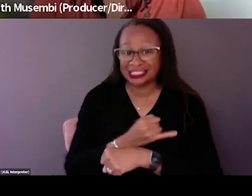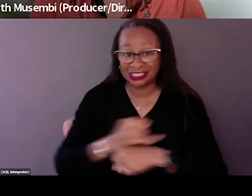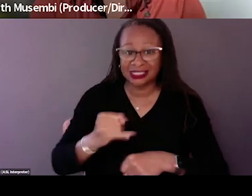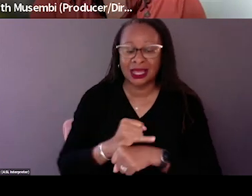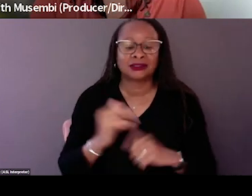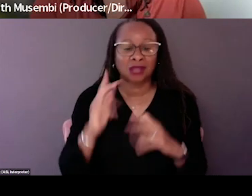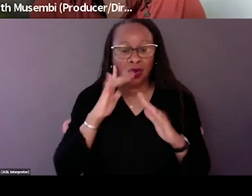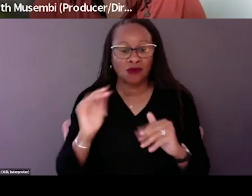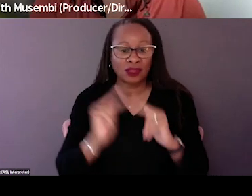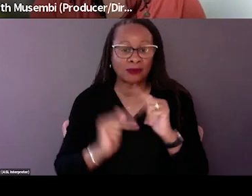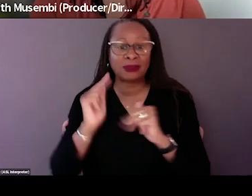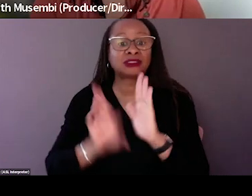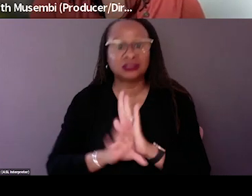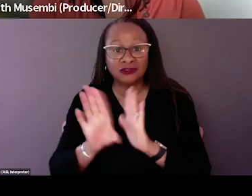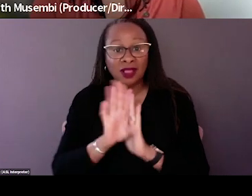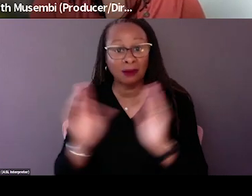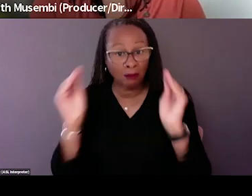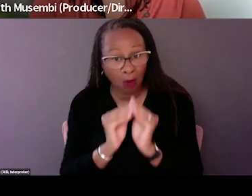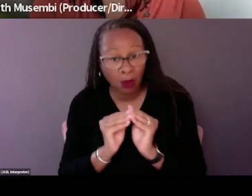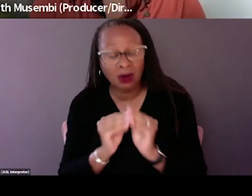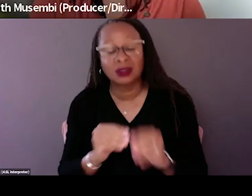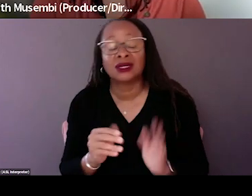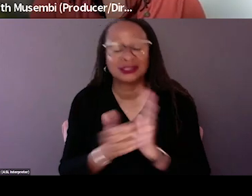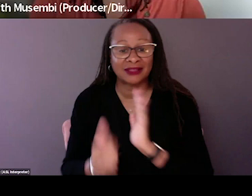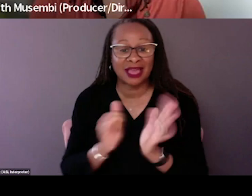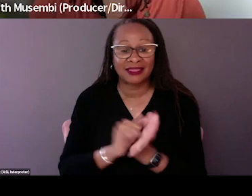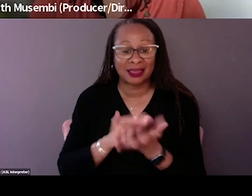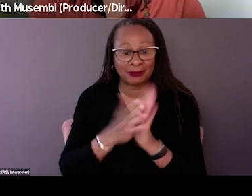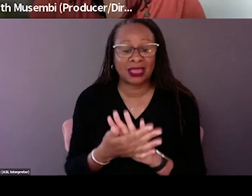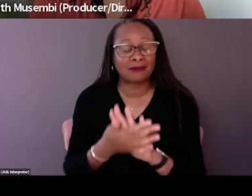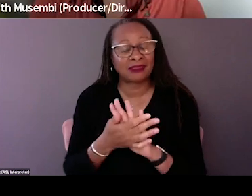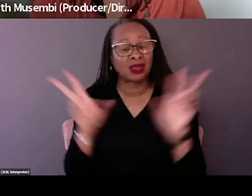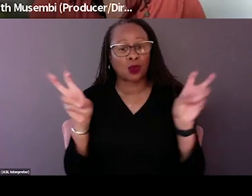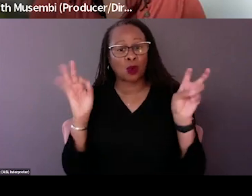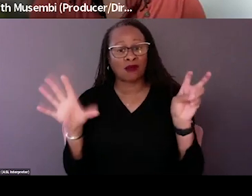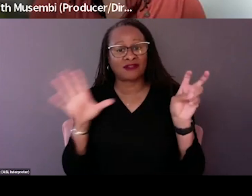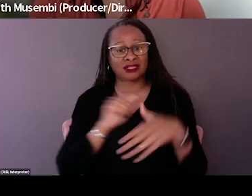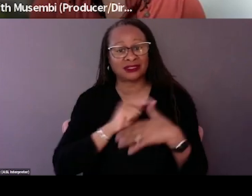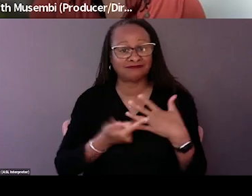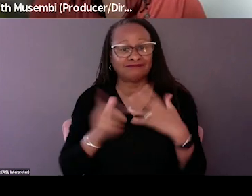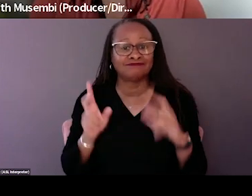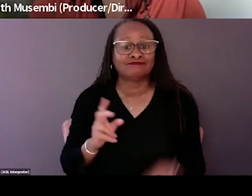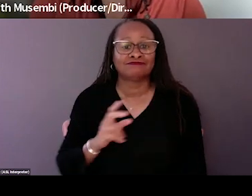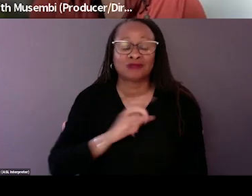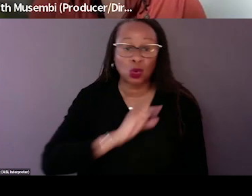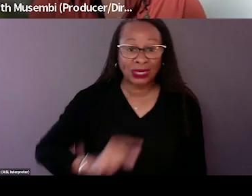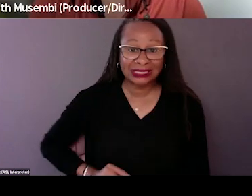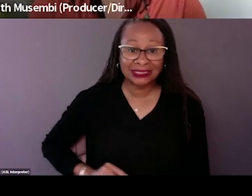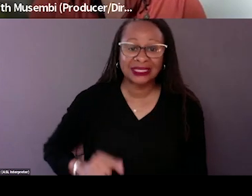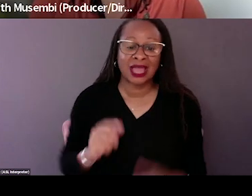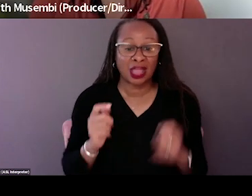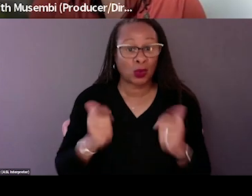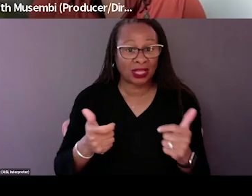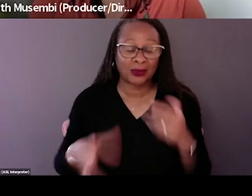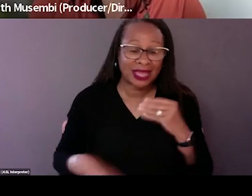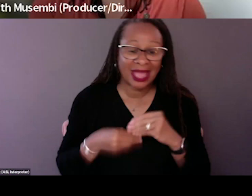and develop more. And that became the sort of mantra and the mission of the series. And rapidly, we brought on